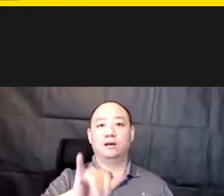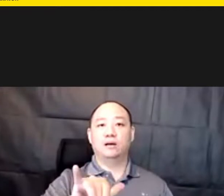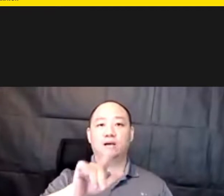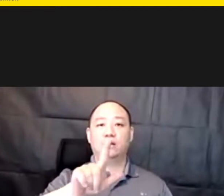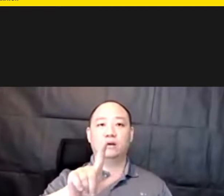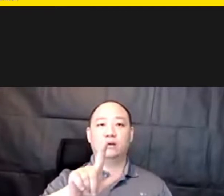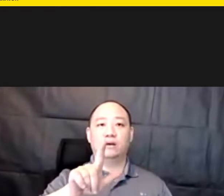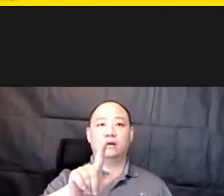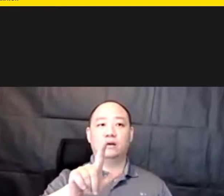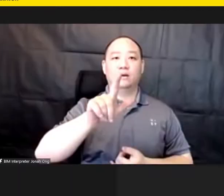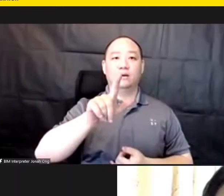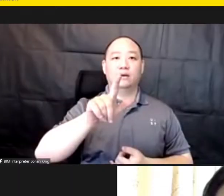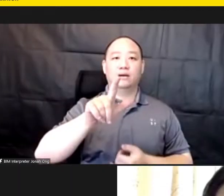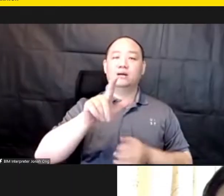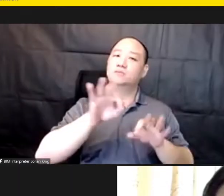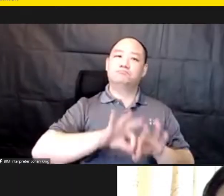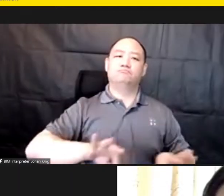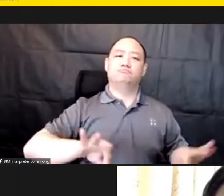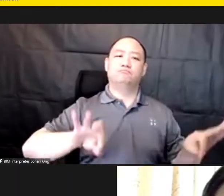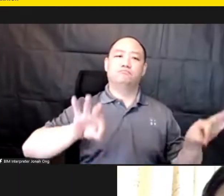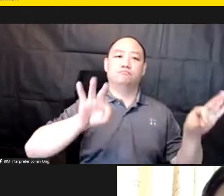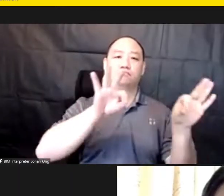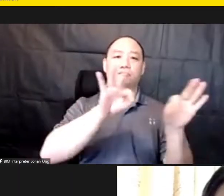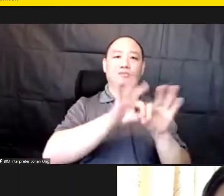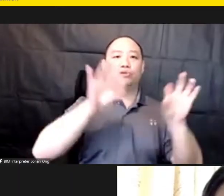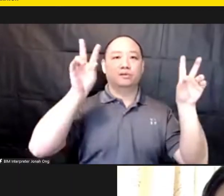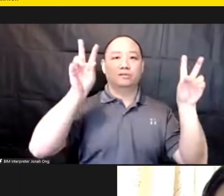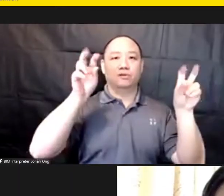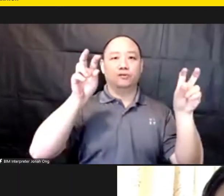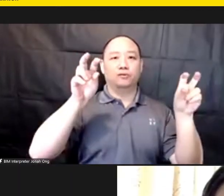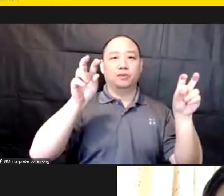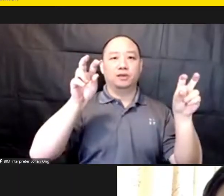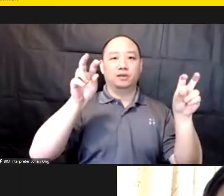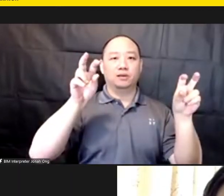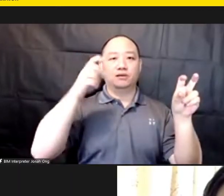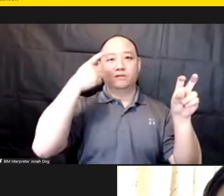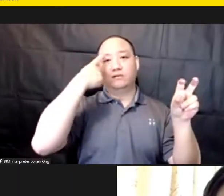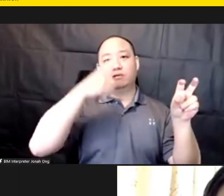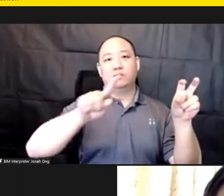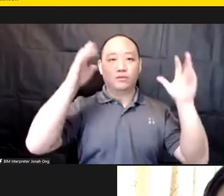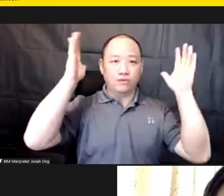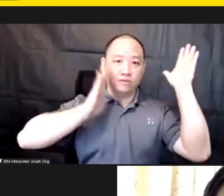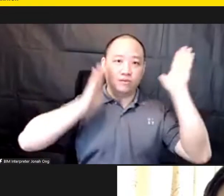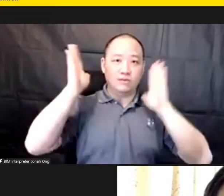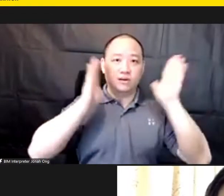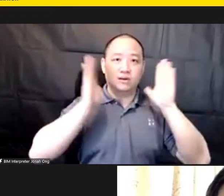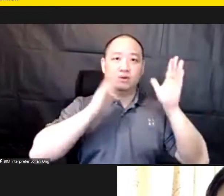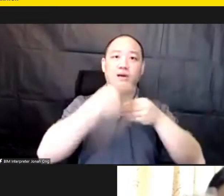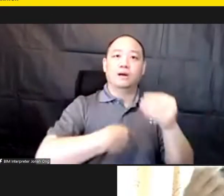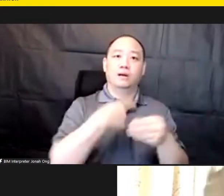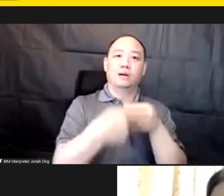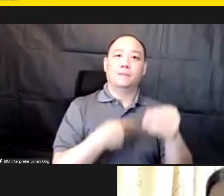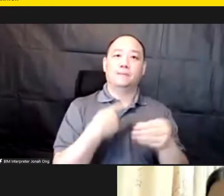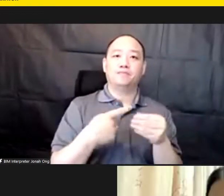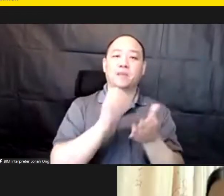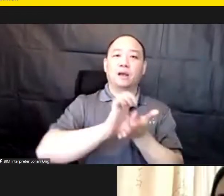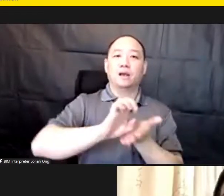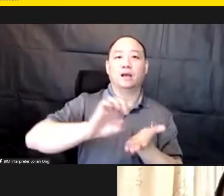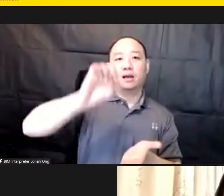topic which is extremely important in Malaysia, as well as something that I do hold dear as well. It's about